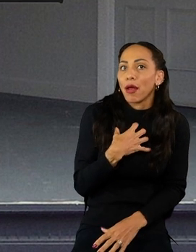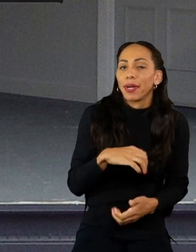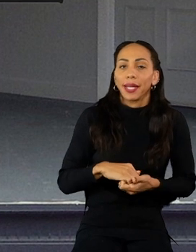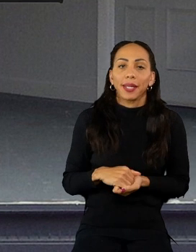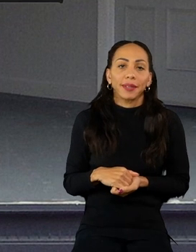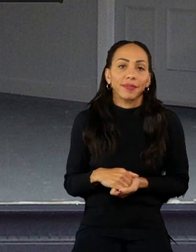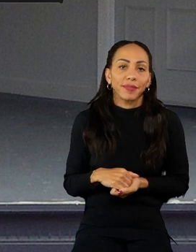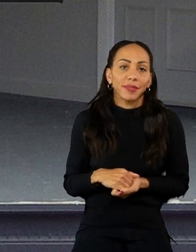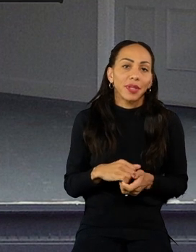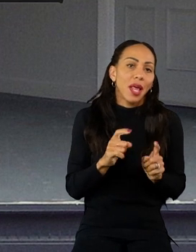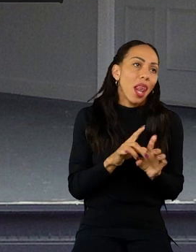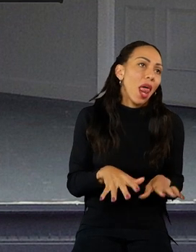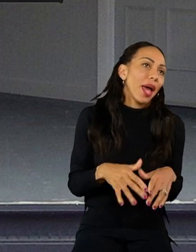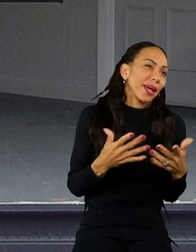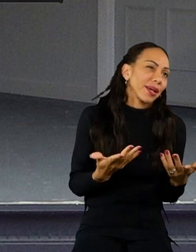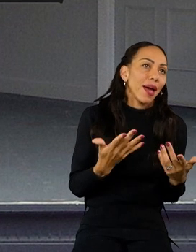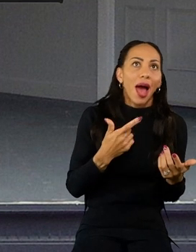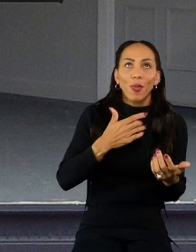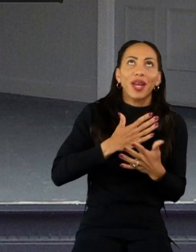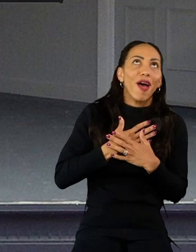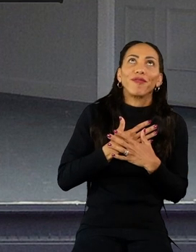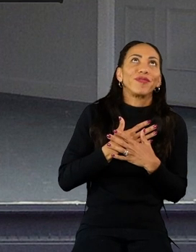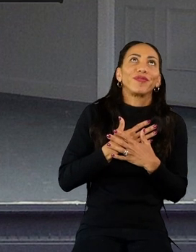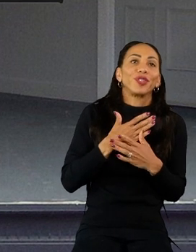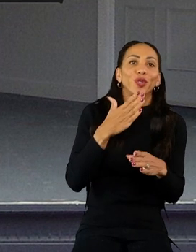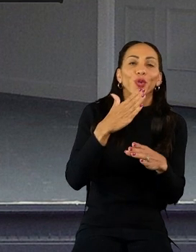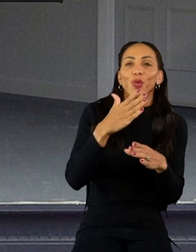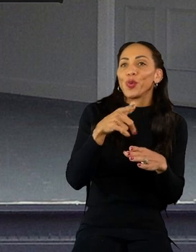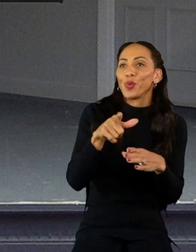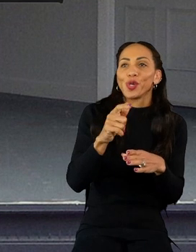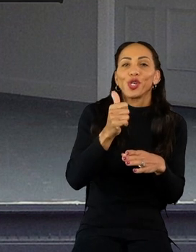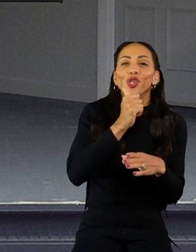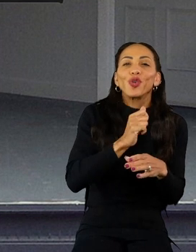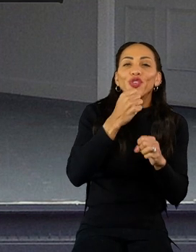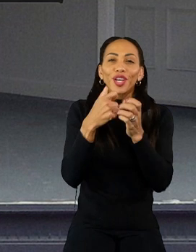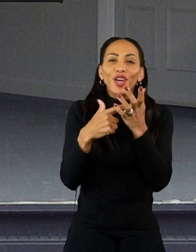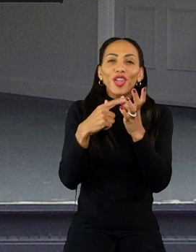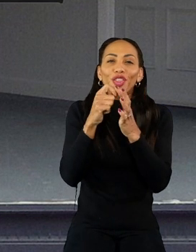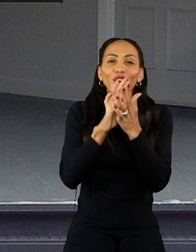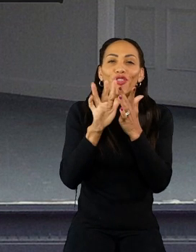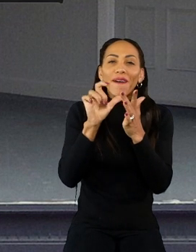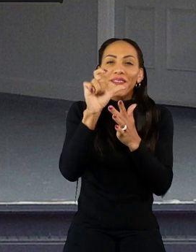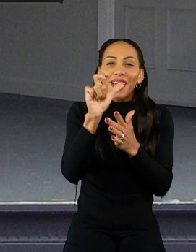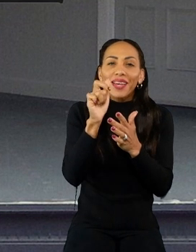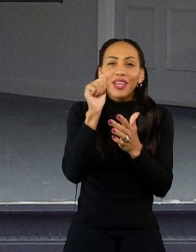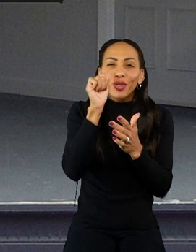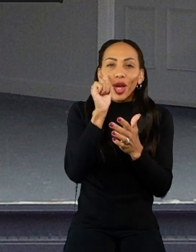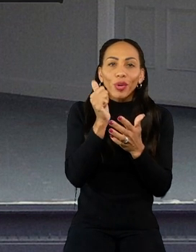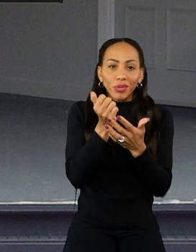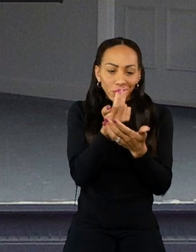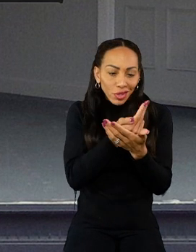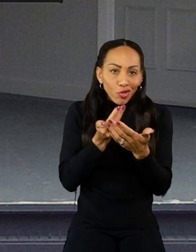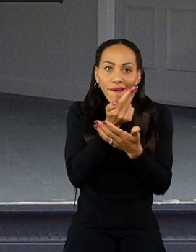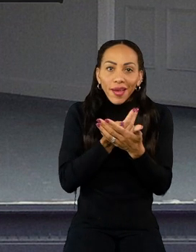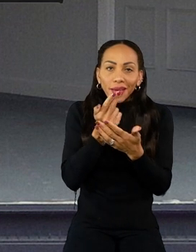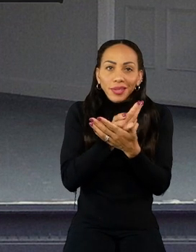some of the technical elements without making it too scary. For example, like I'd love to be able to use that the graphic that